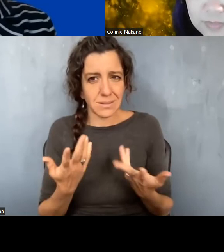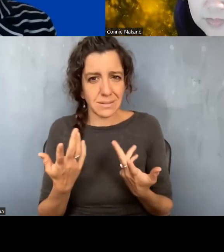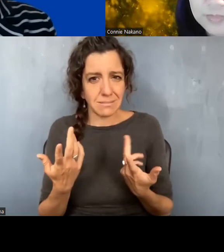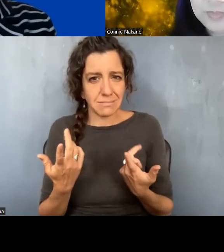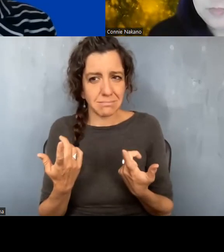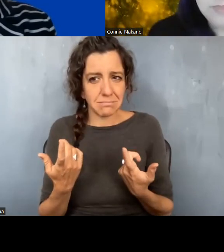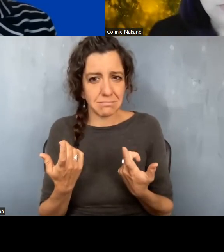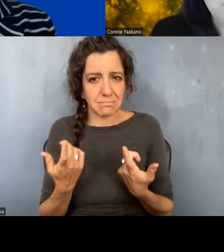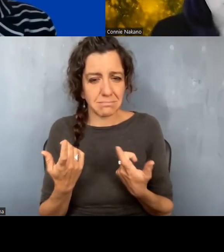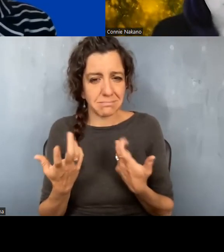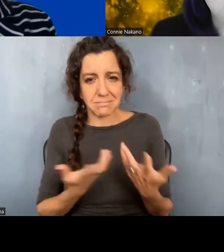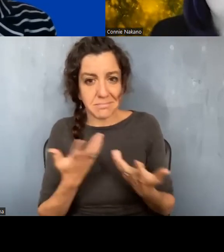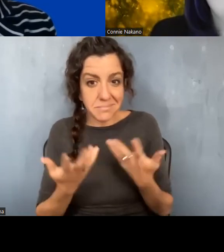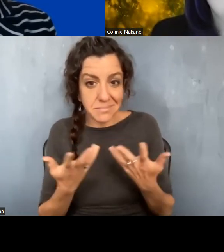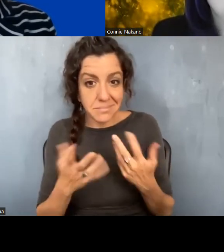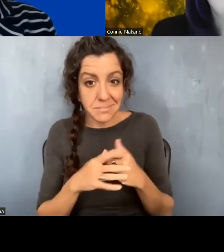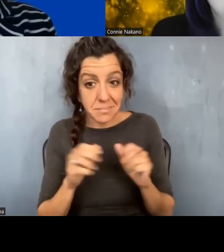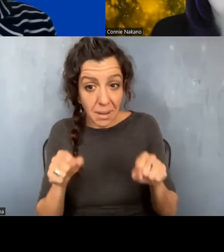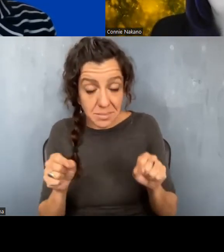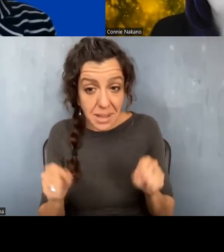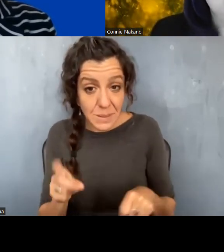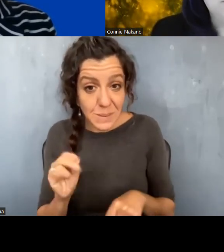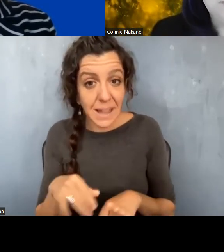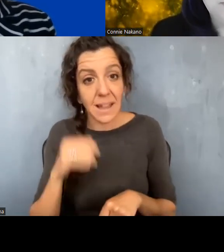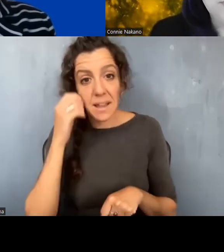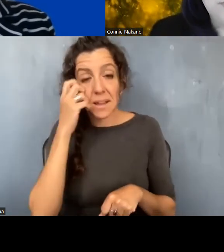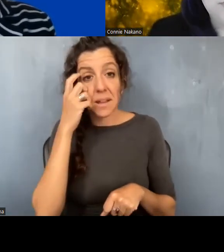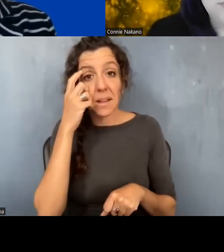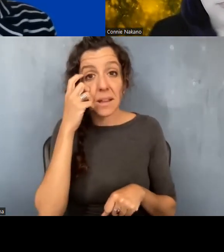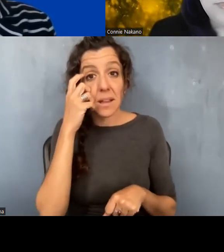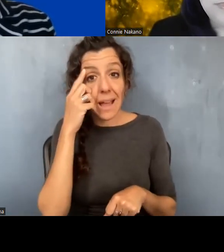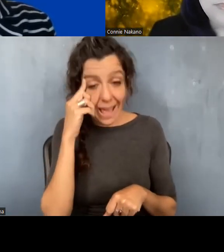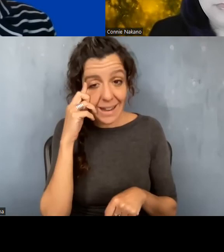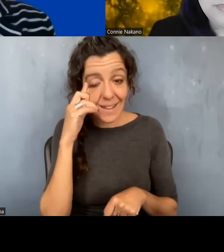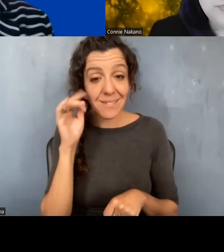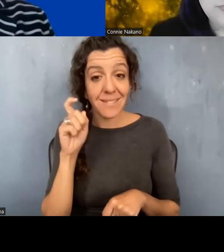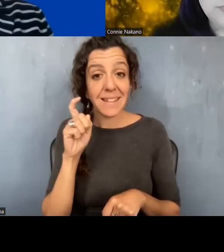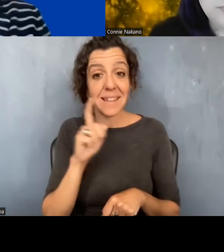in a possibility? And if so, when might that happen?